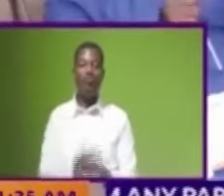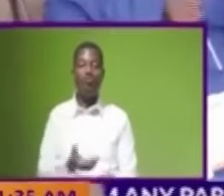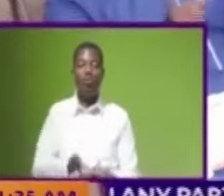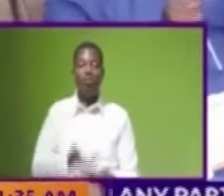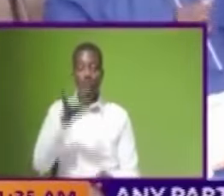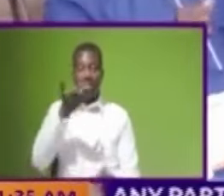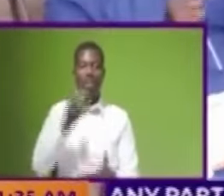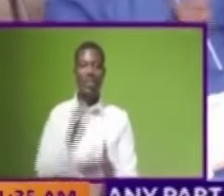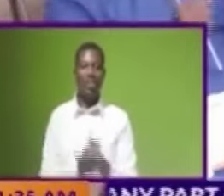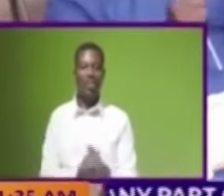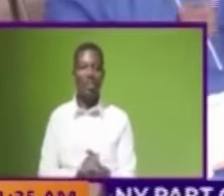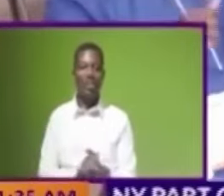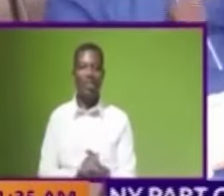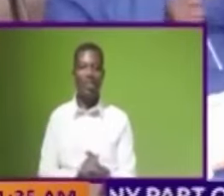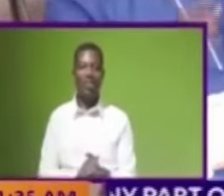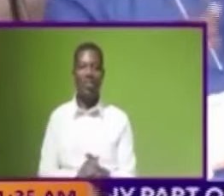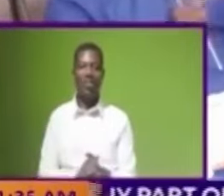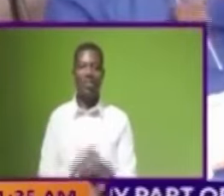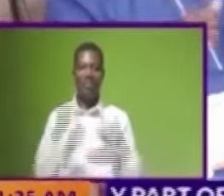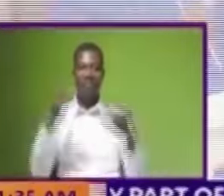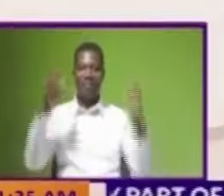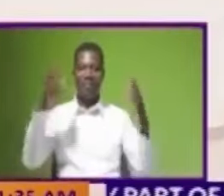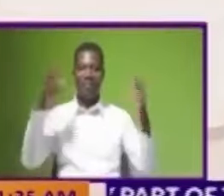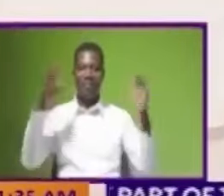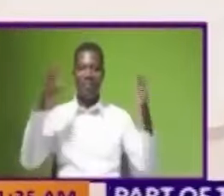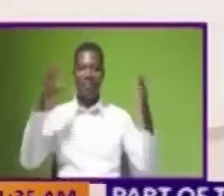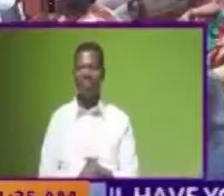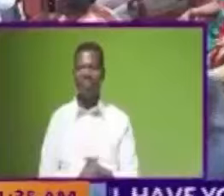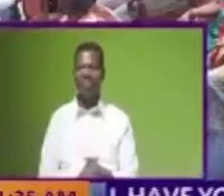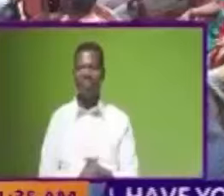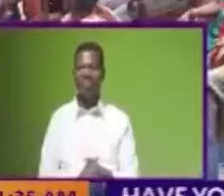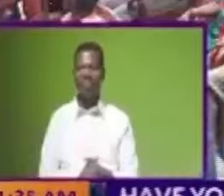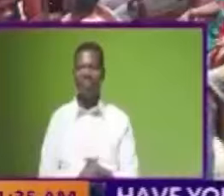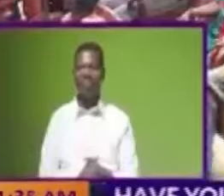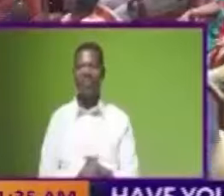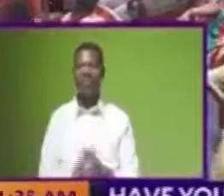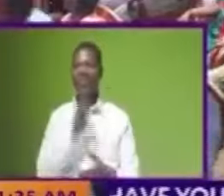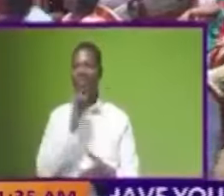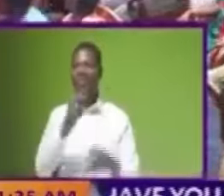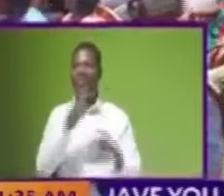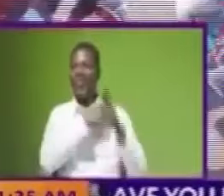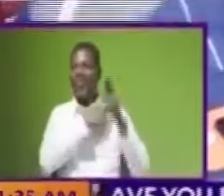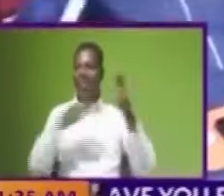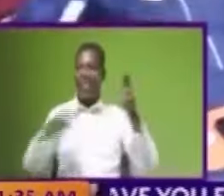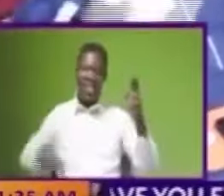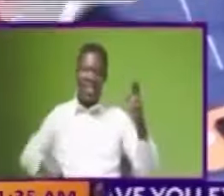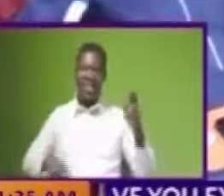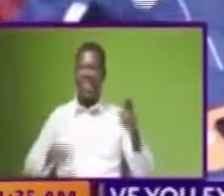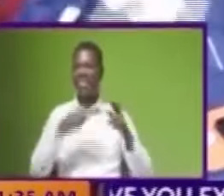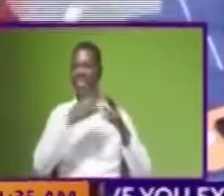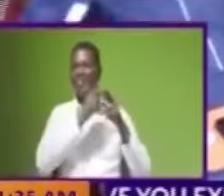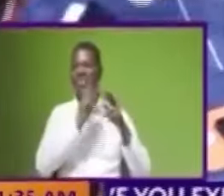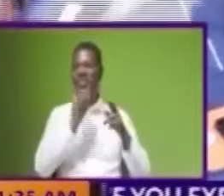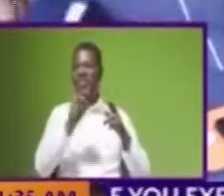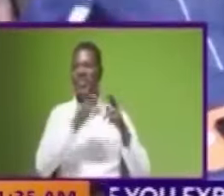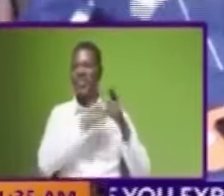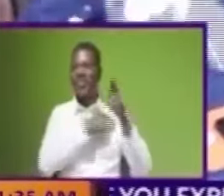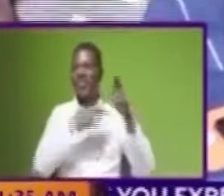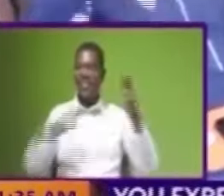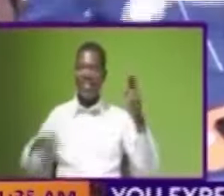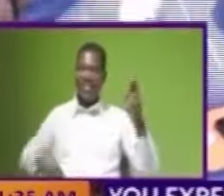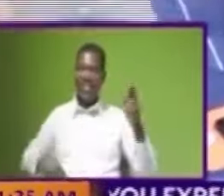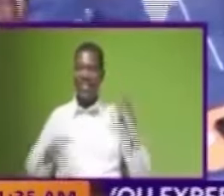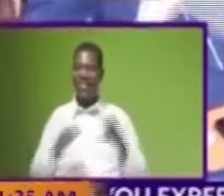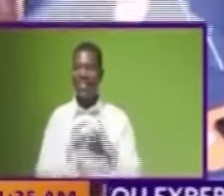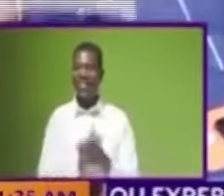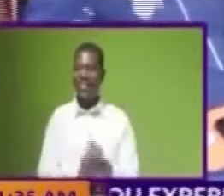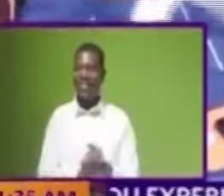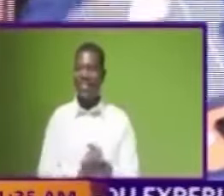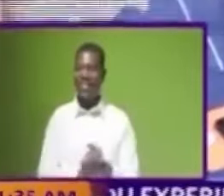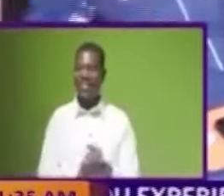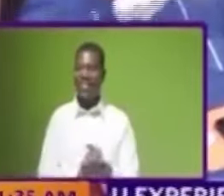wa bra min so camera en ka de wase me ka de chire ni pakoro